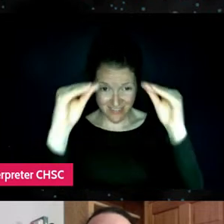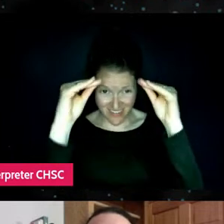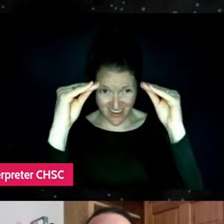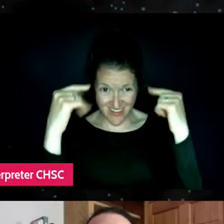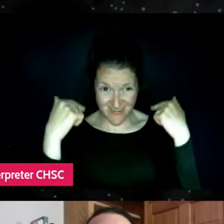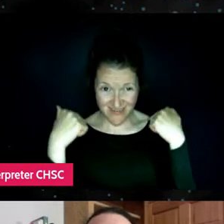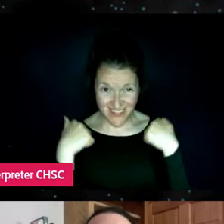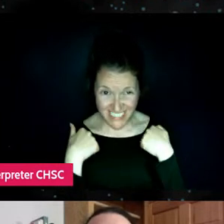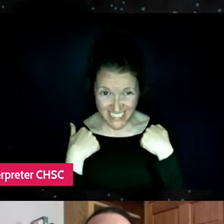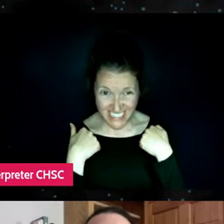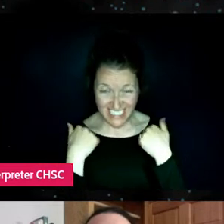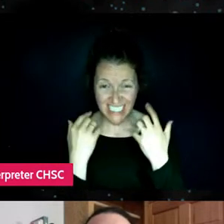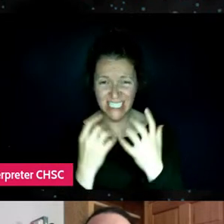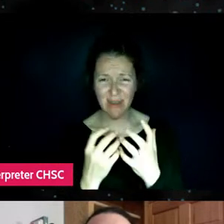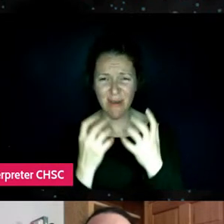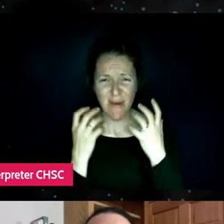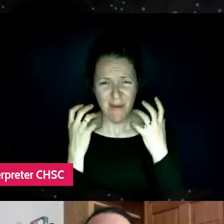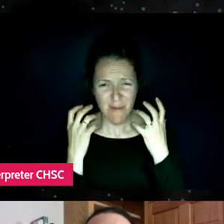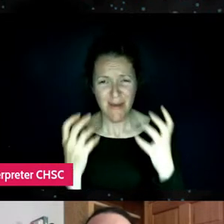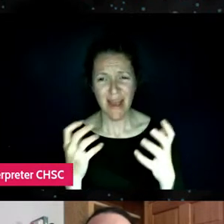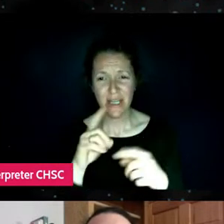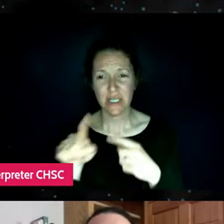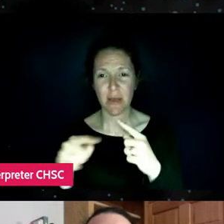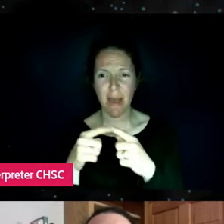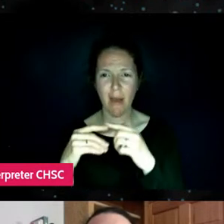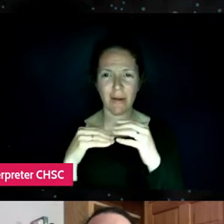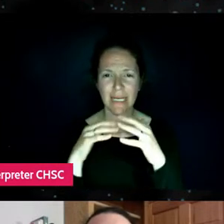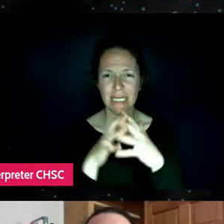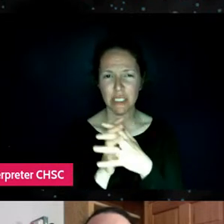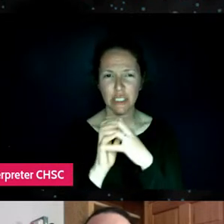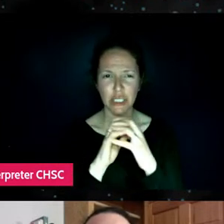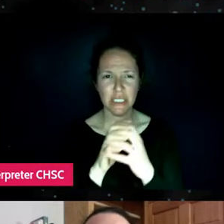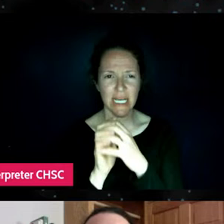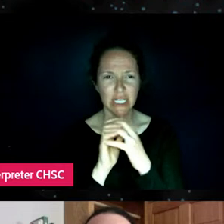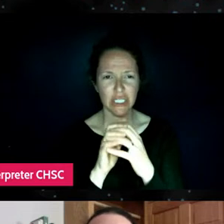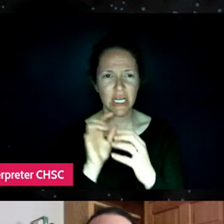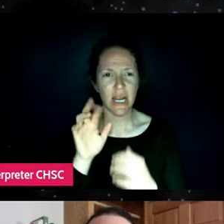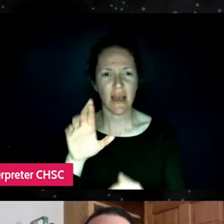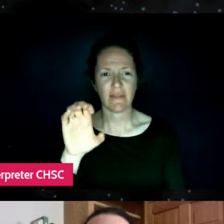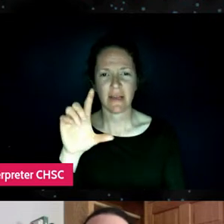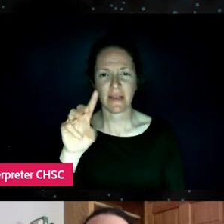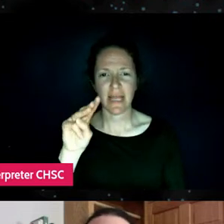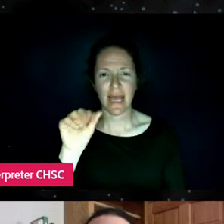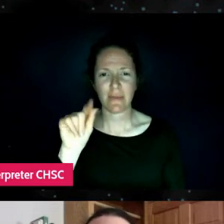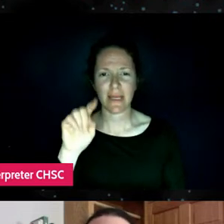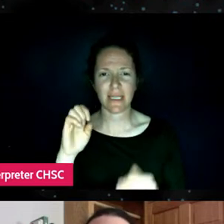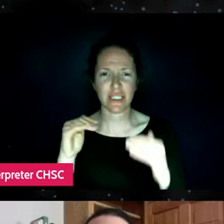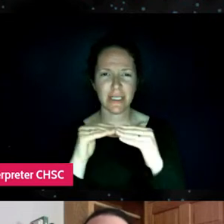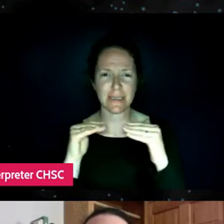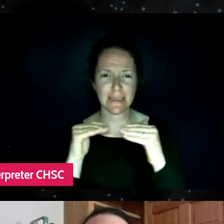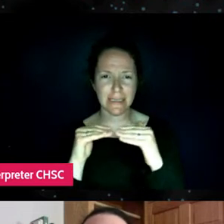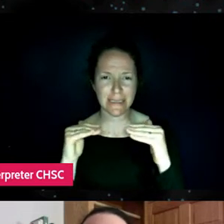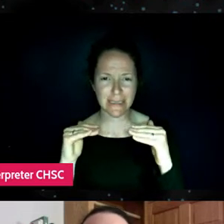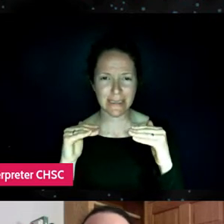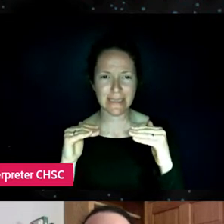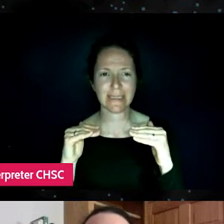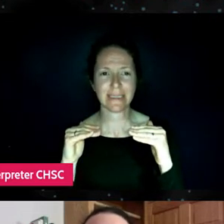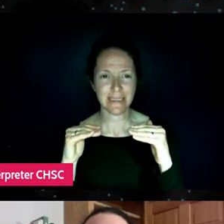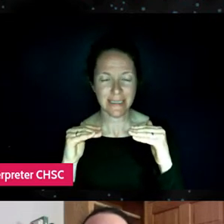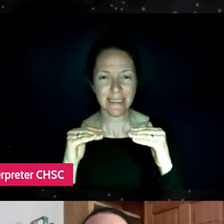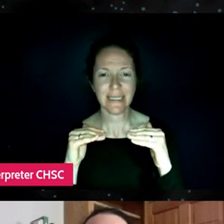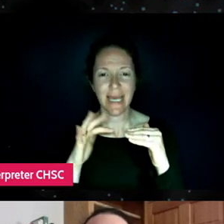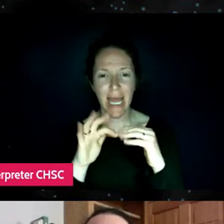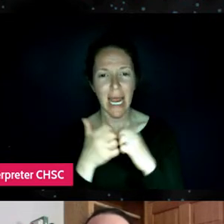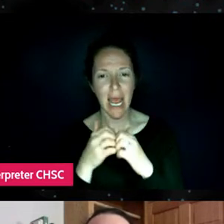they have taught me so much about the intersectionality of climate justice and how, you know,